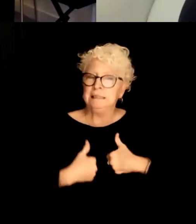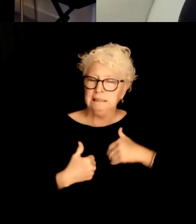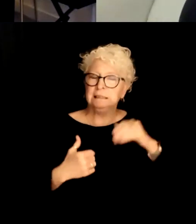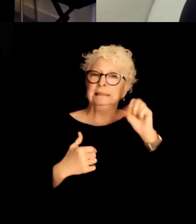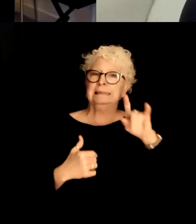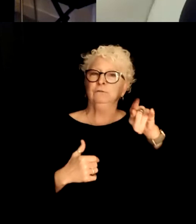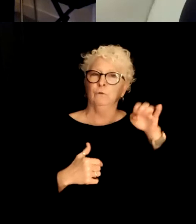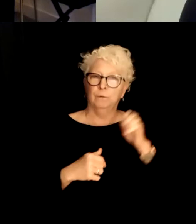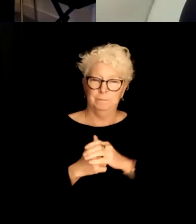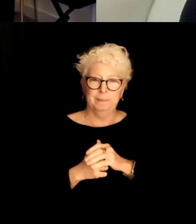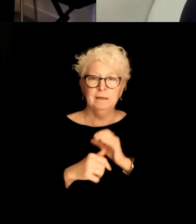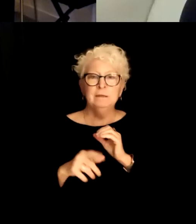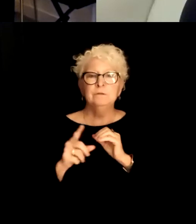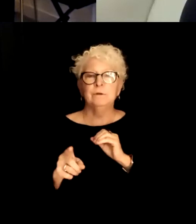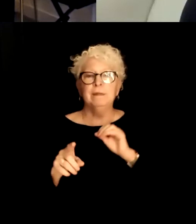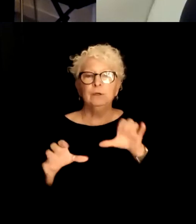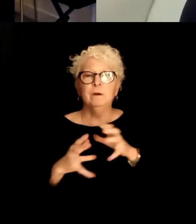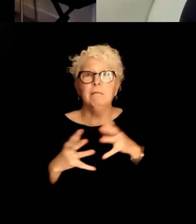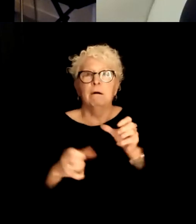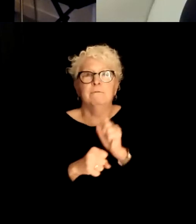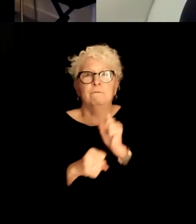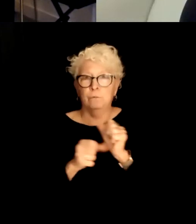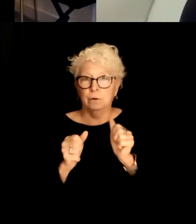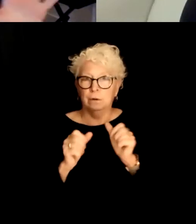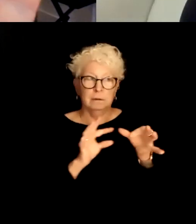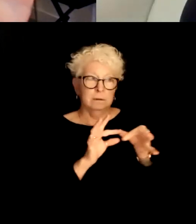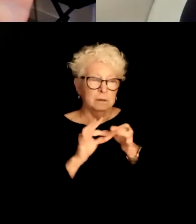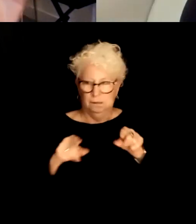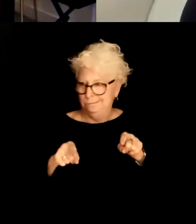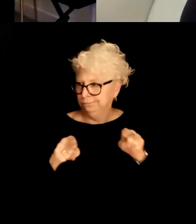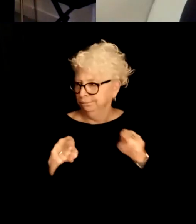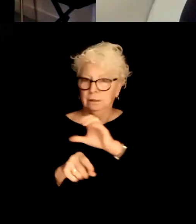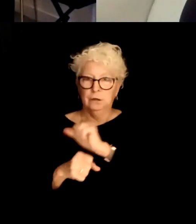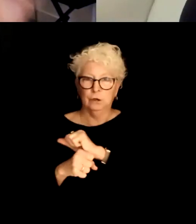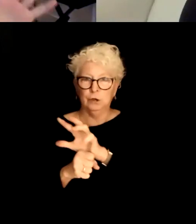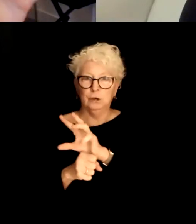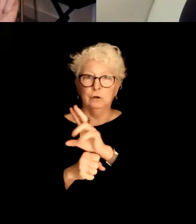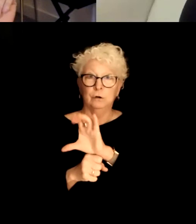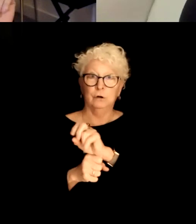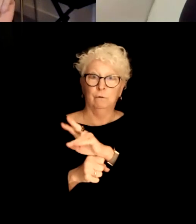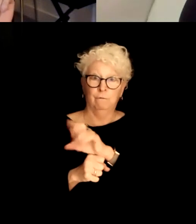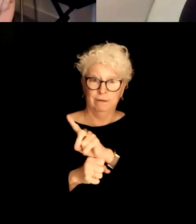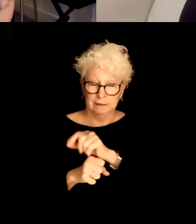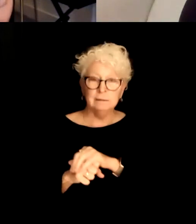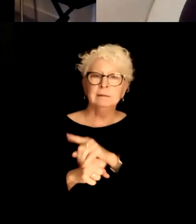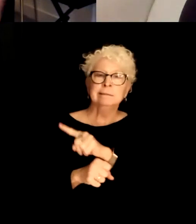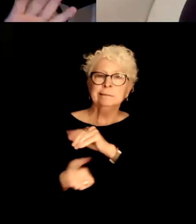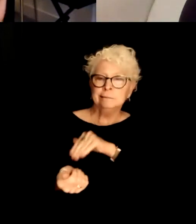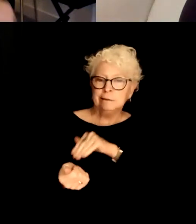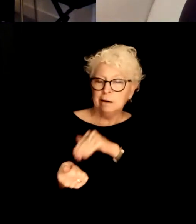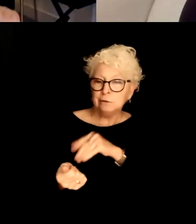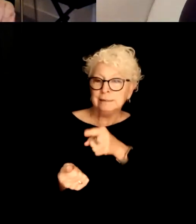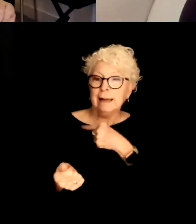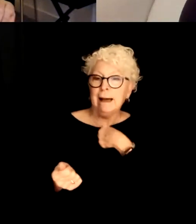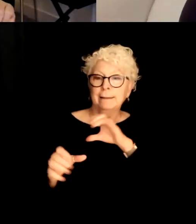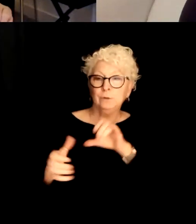GP who was doing a lot of work on long COVID who said, I am working on long COVID. I am not an ME expert. That's not my job